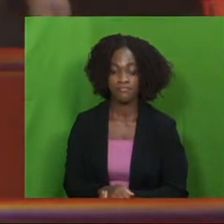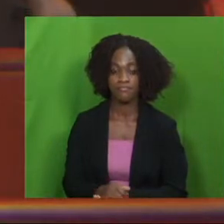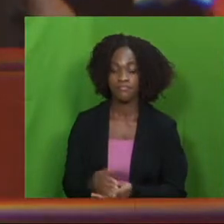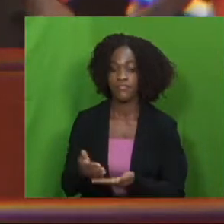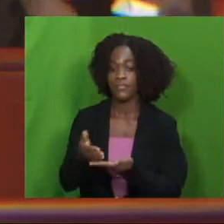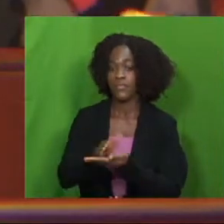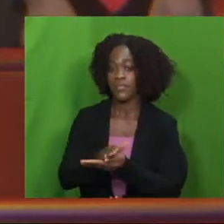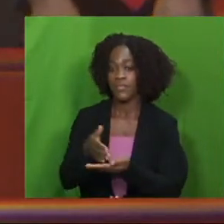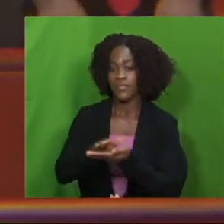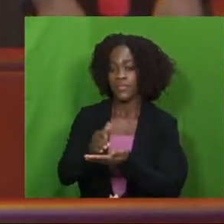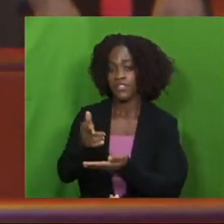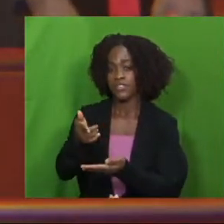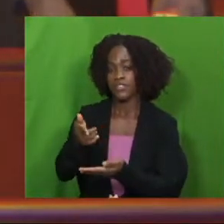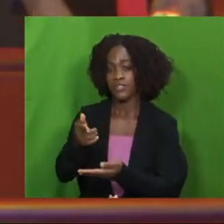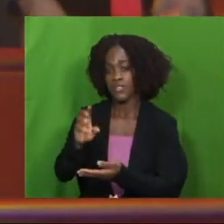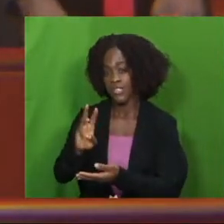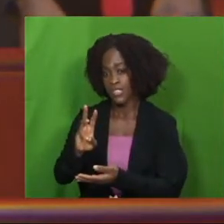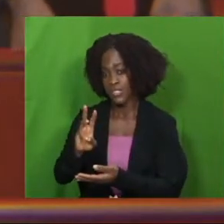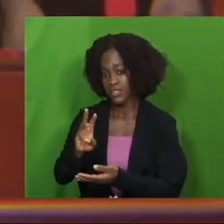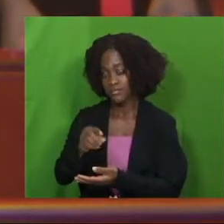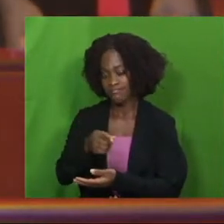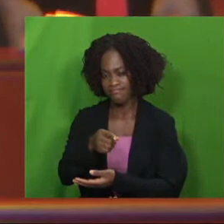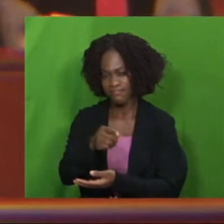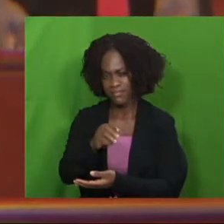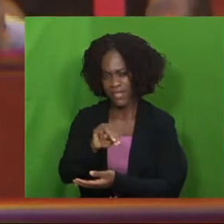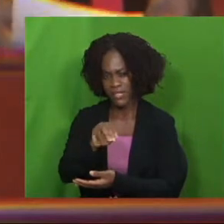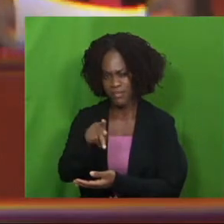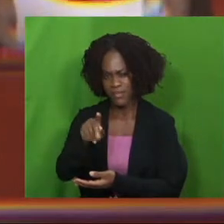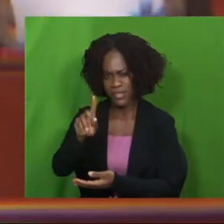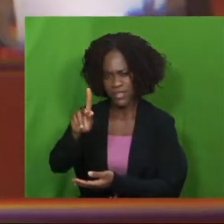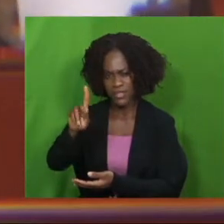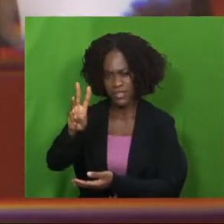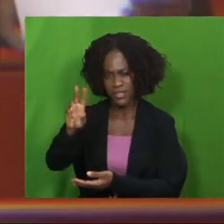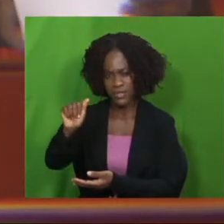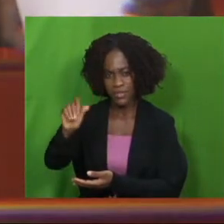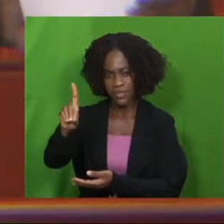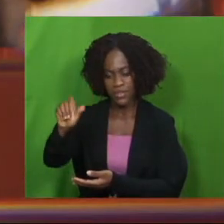page 26, yes, Honourable Member for Kwadaso.